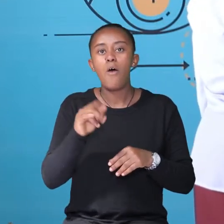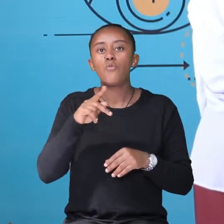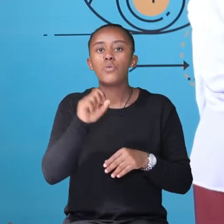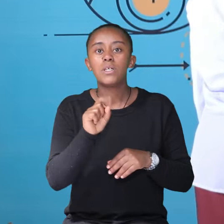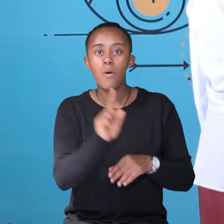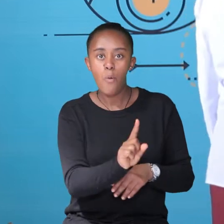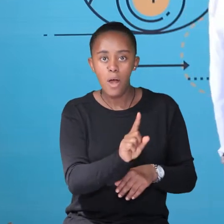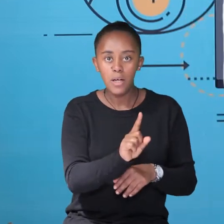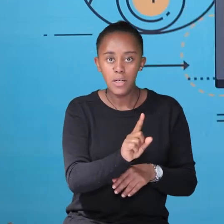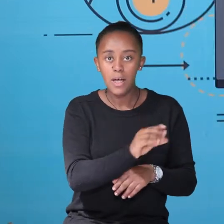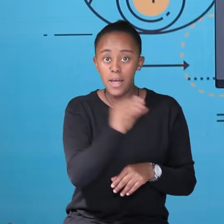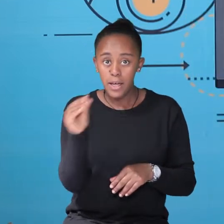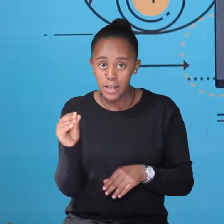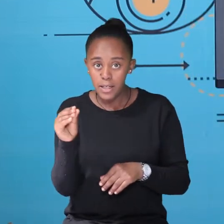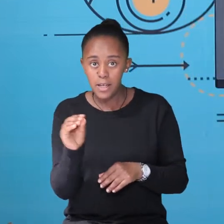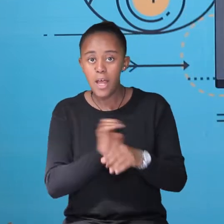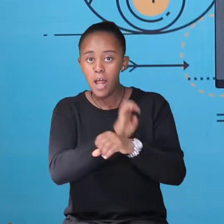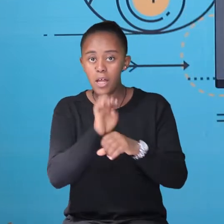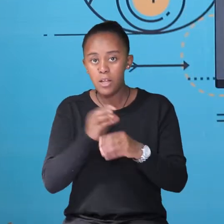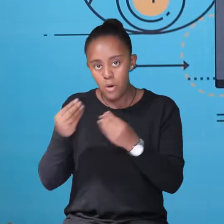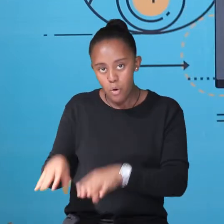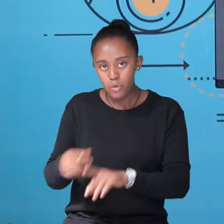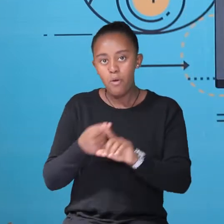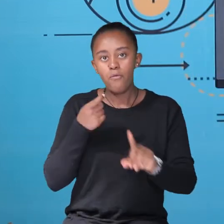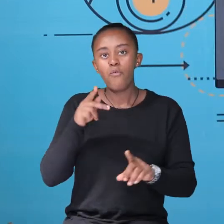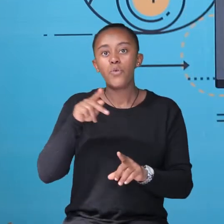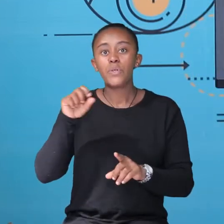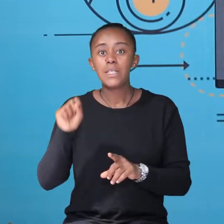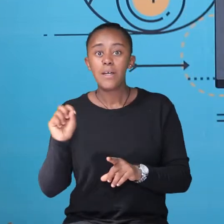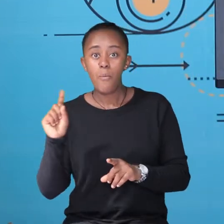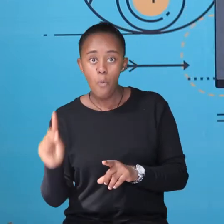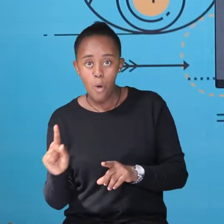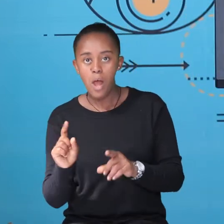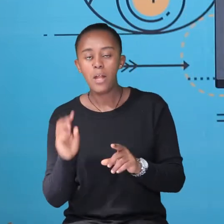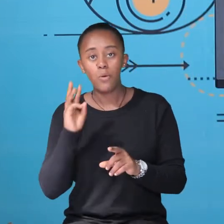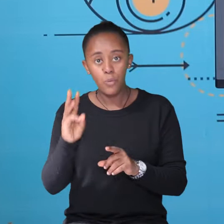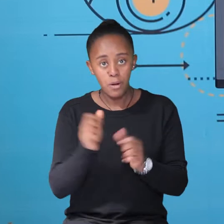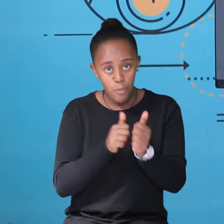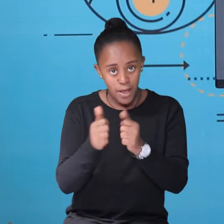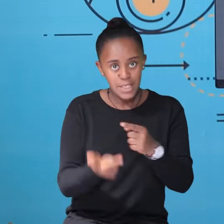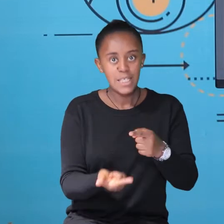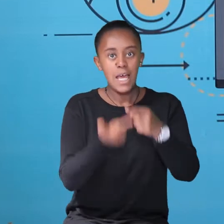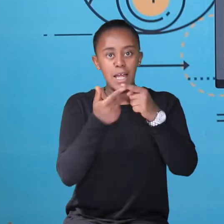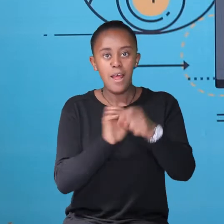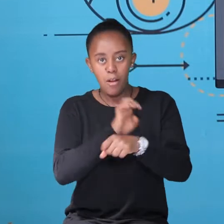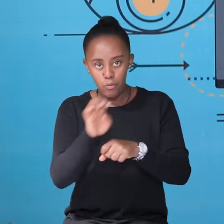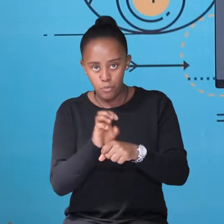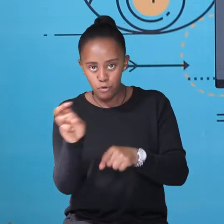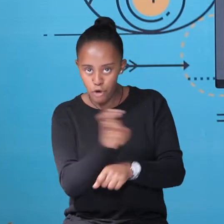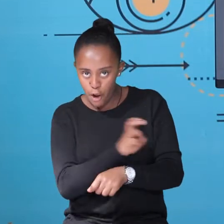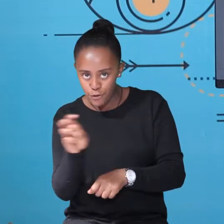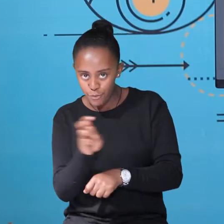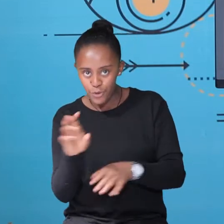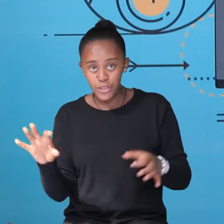1, and the electron lost from photosystem 1 will pass to the second electron transport